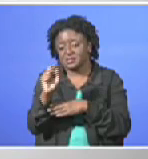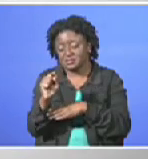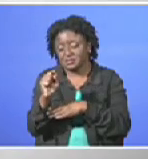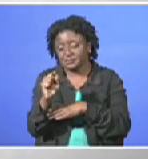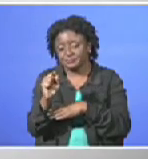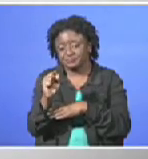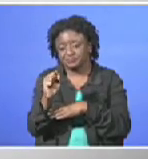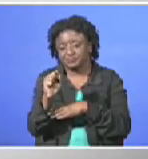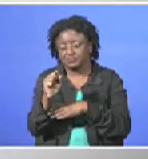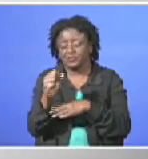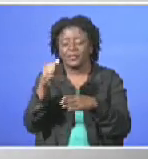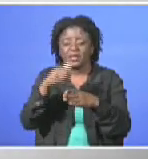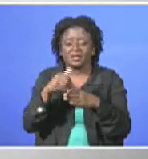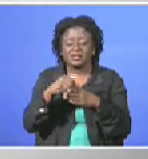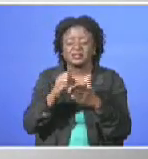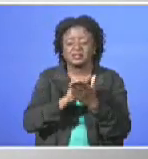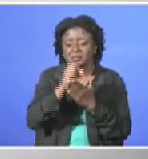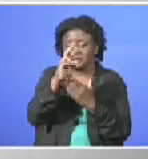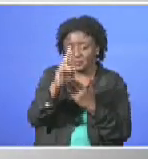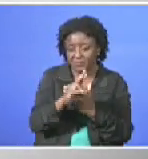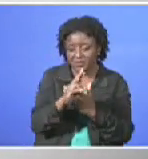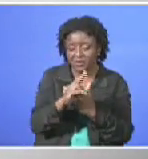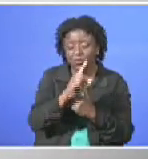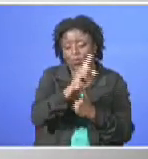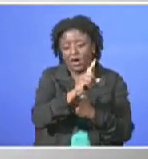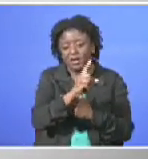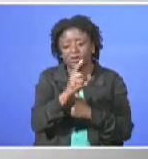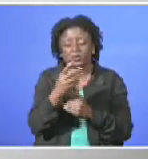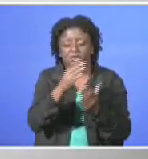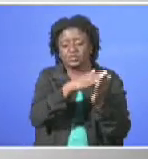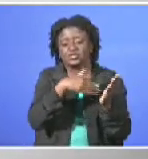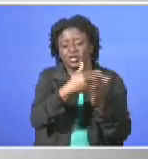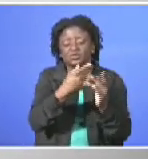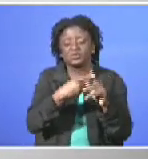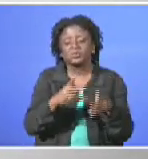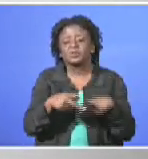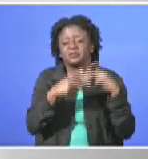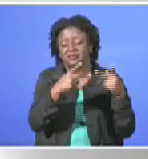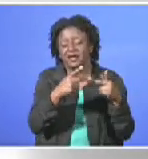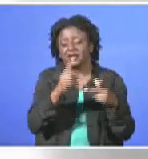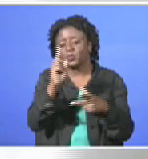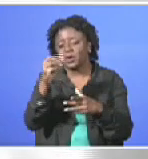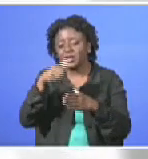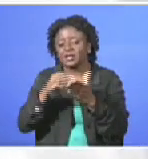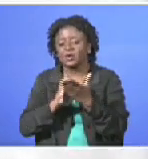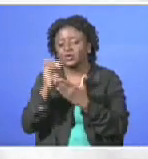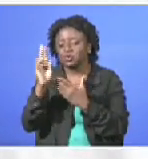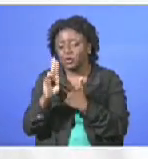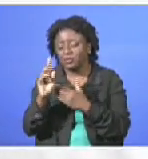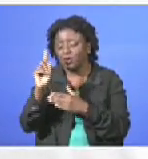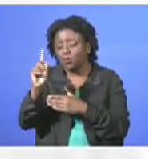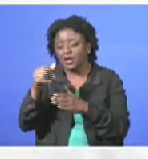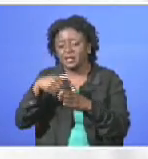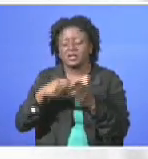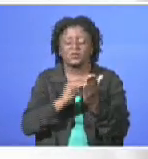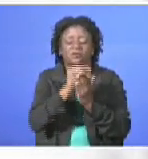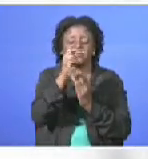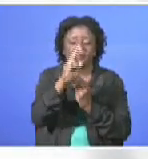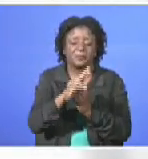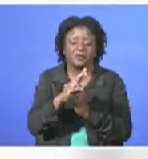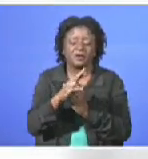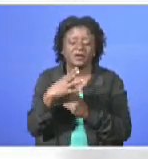In September, one was to be provided in September, one in October, one in November.